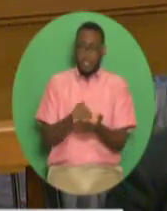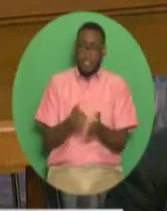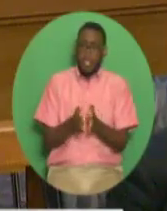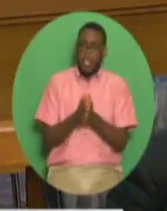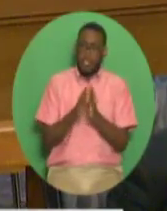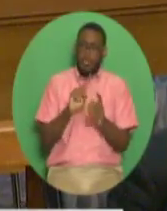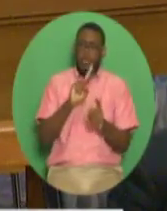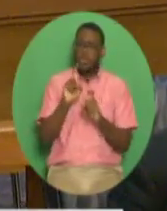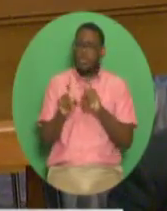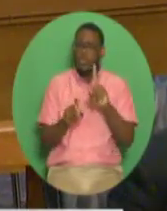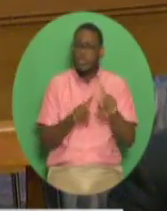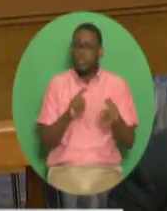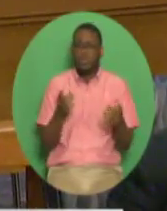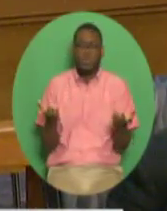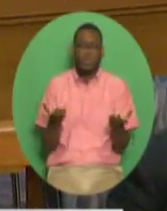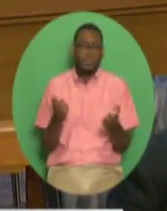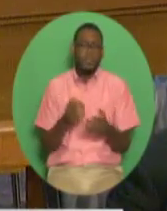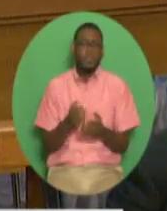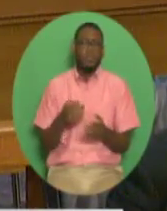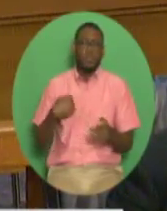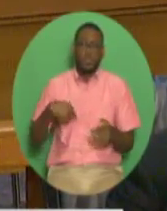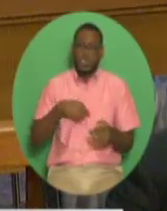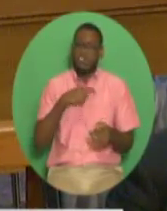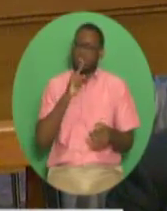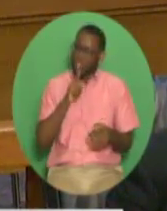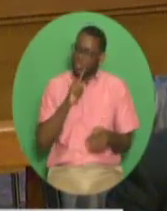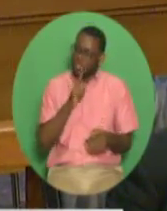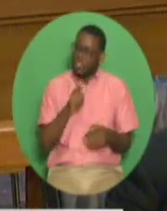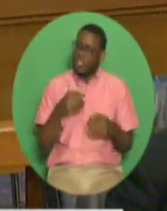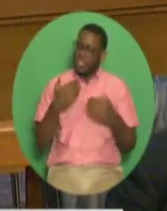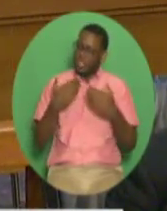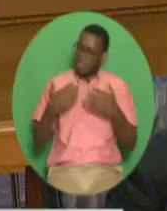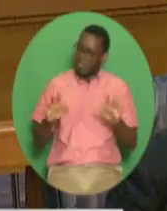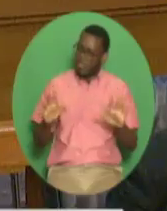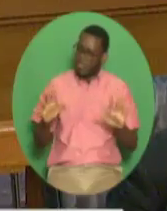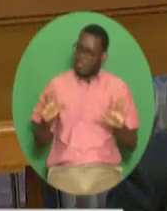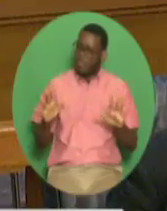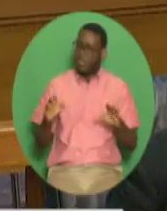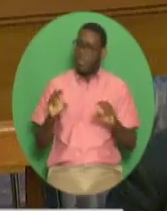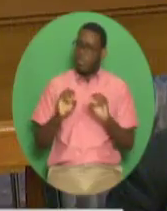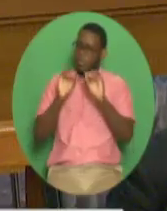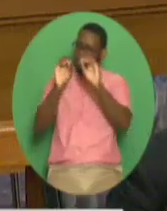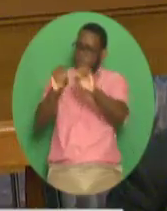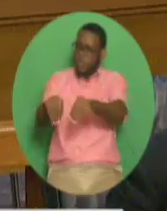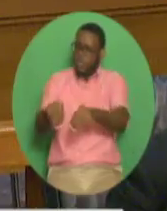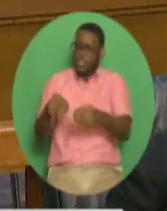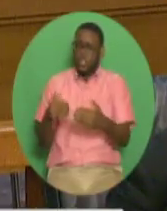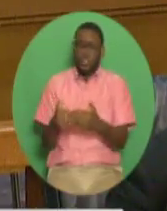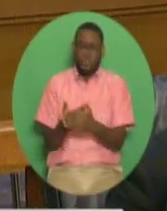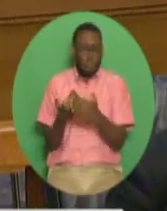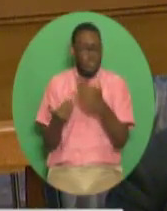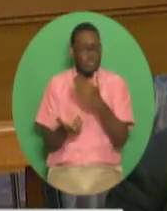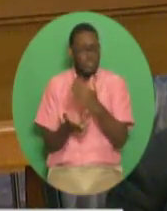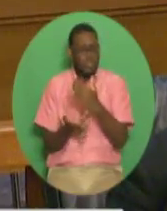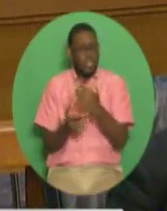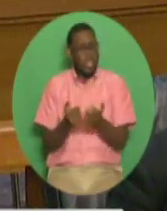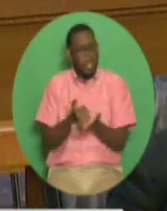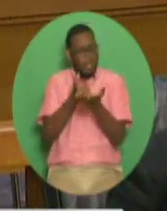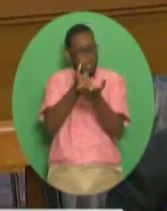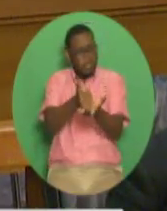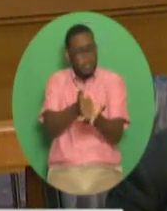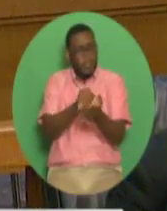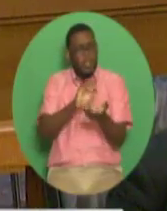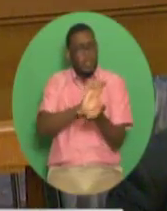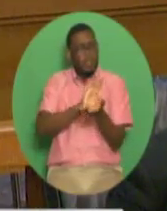these institutional strengthening projects, because time and again we have the issue being raised of challenges